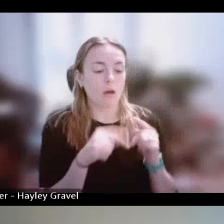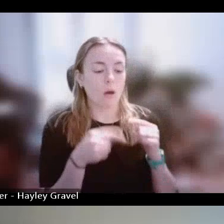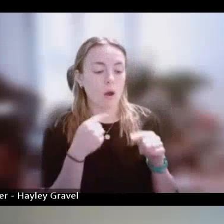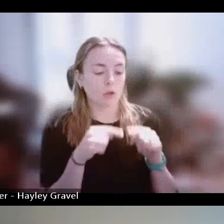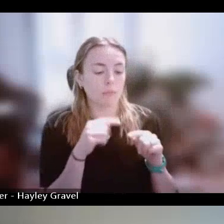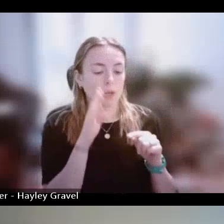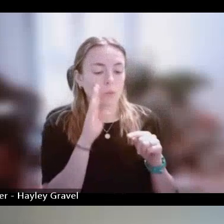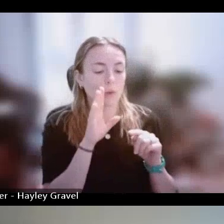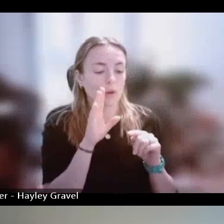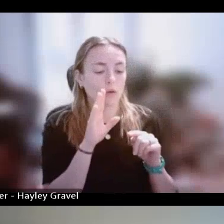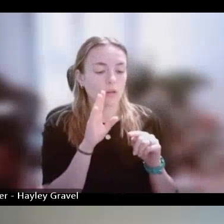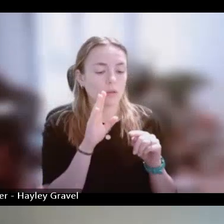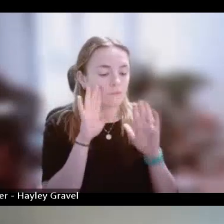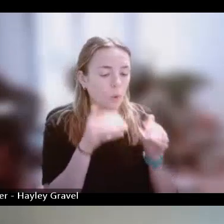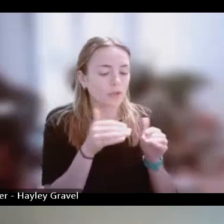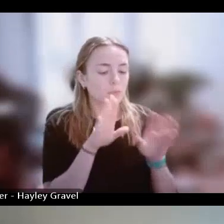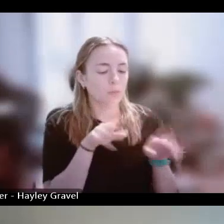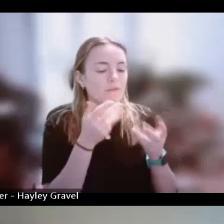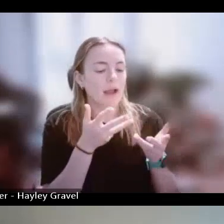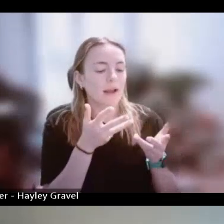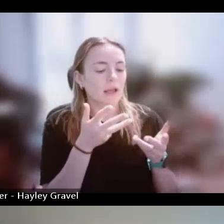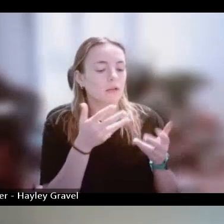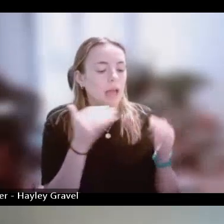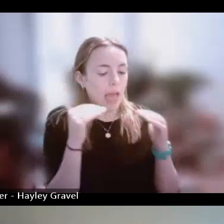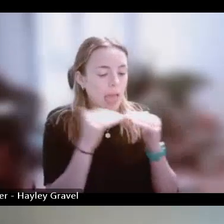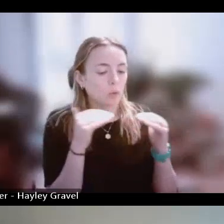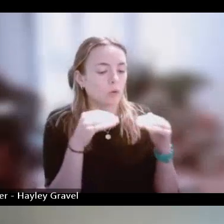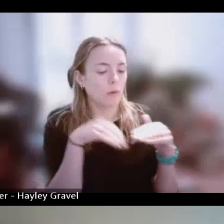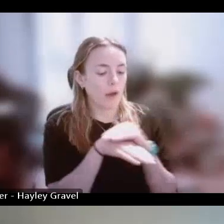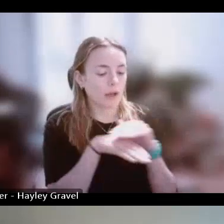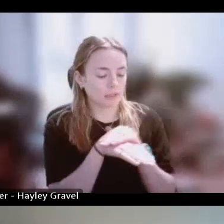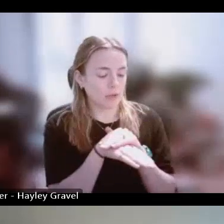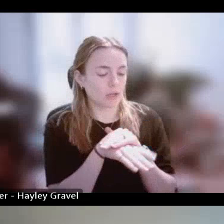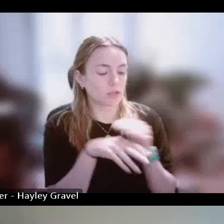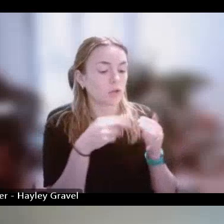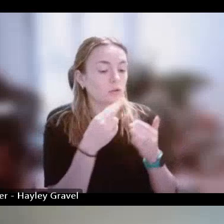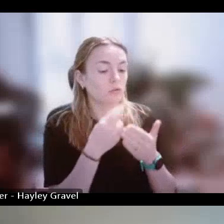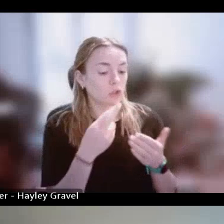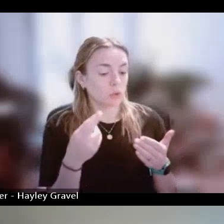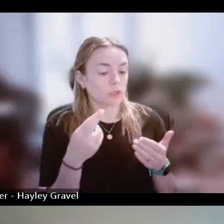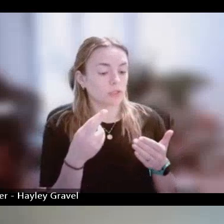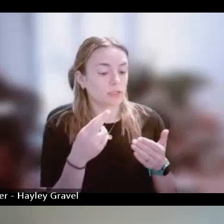providing equitable access to resources to learn English.